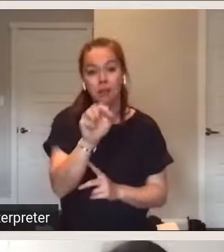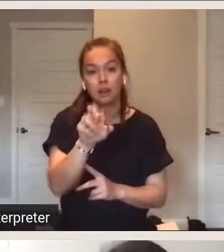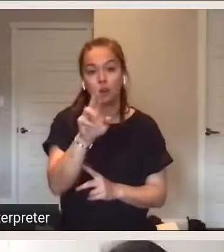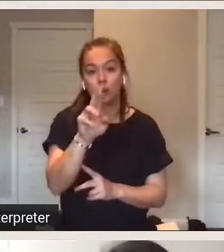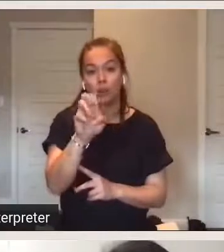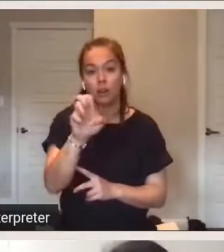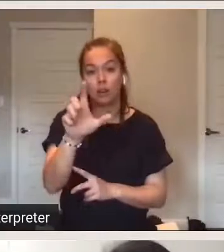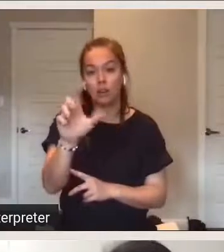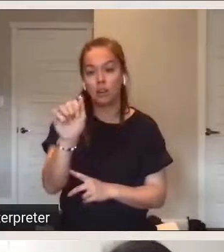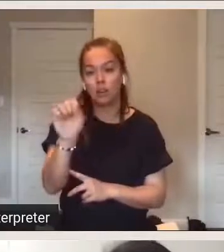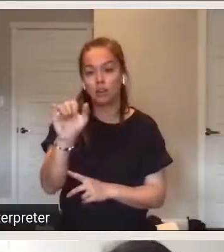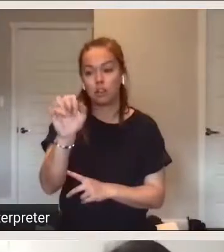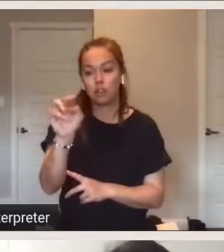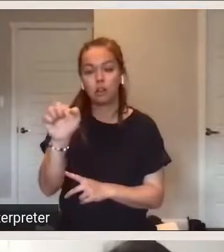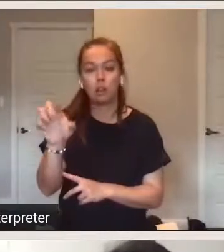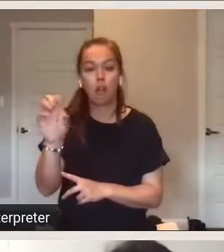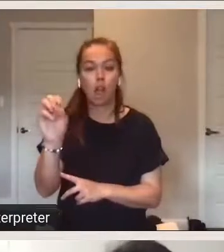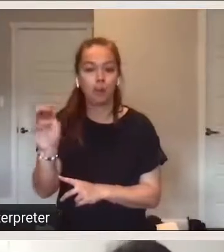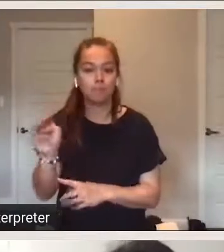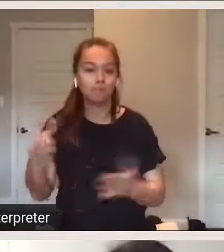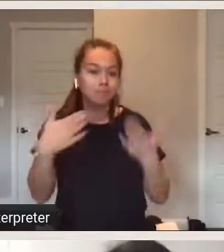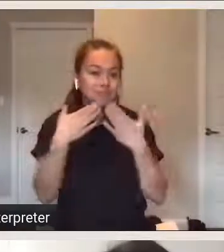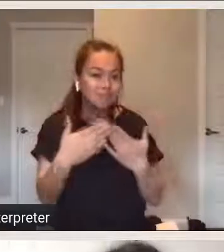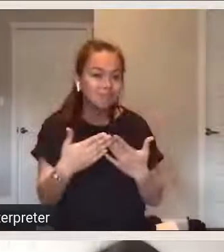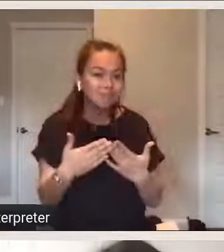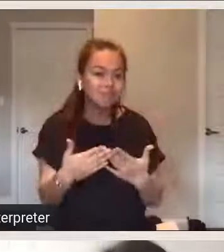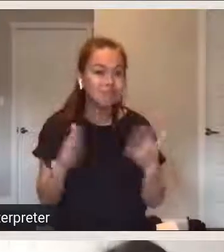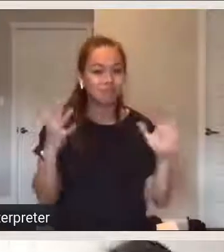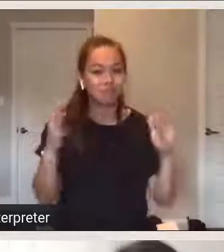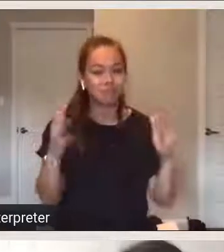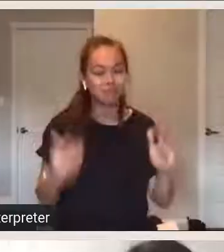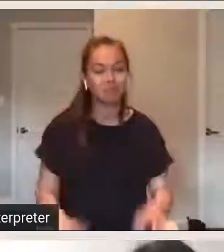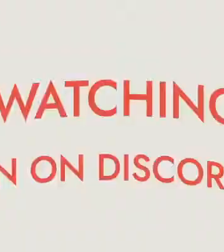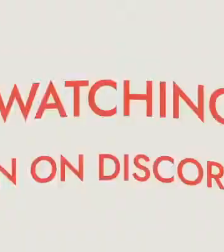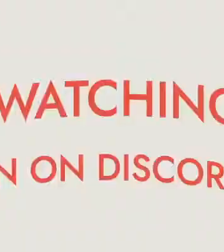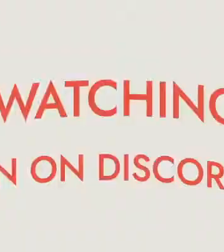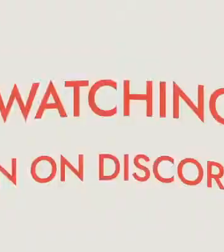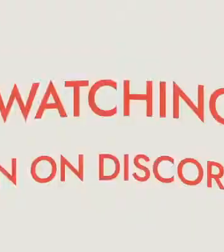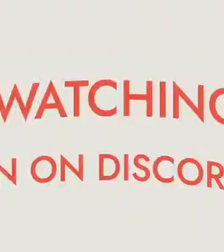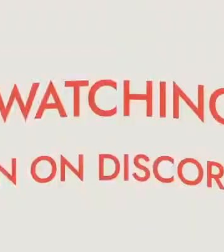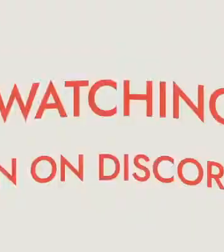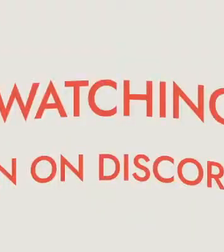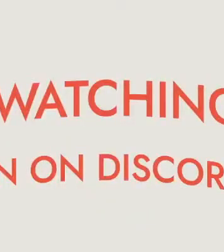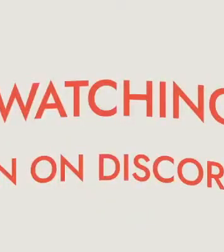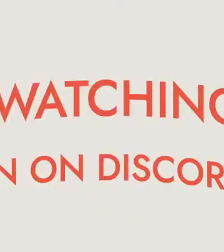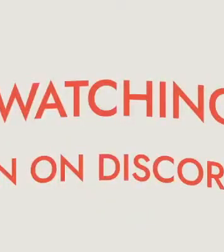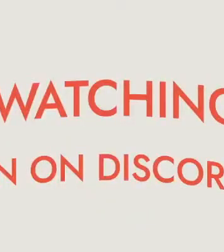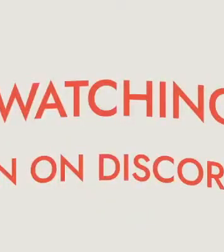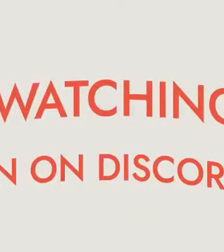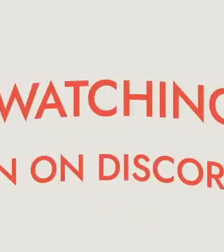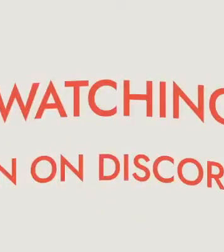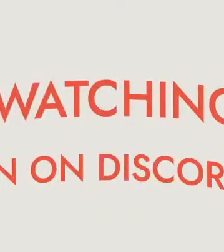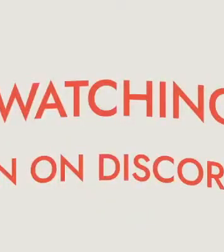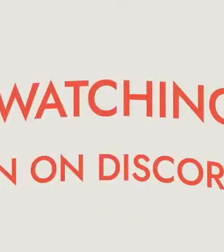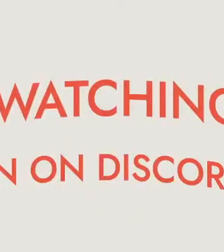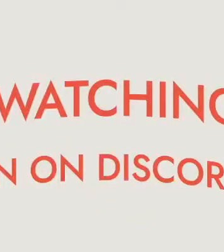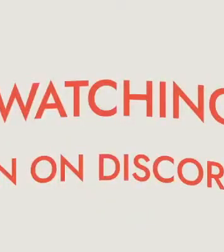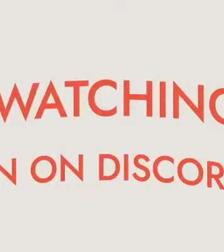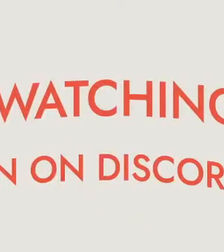And that's it, folks. Thanks, everyone. Bye. Bye. Thank you.